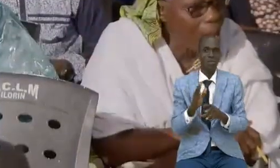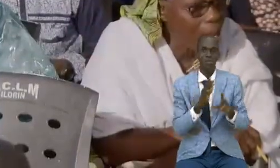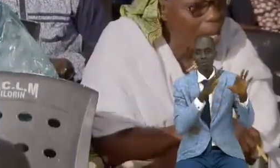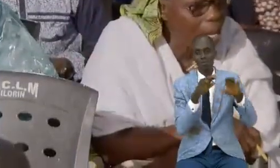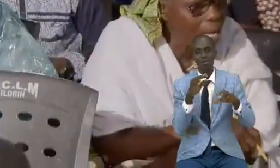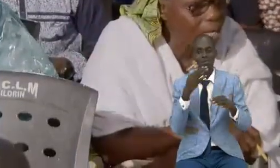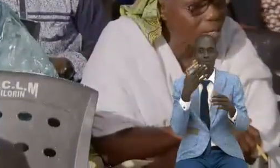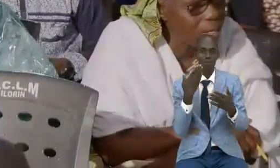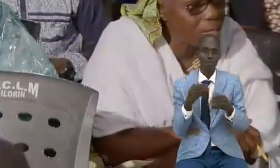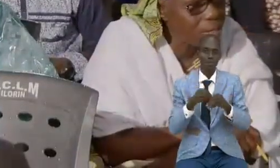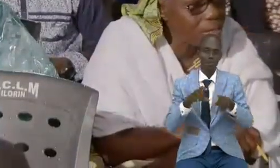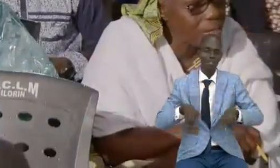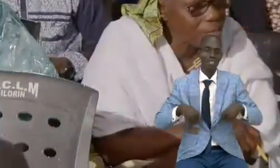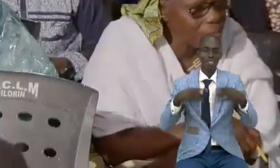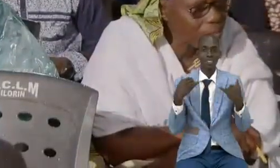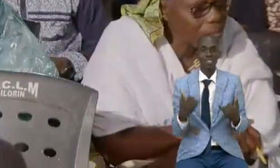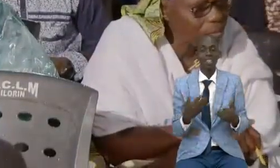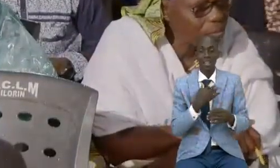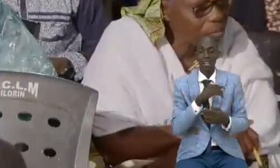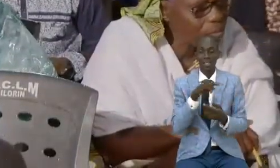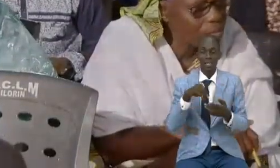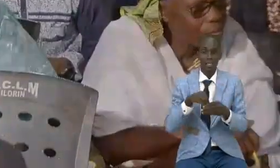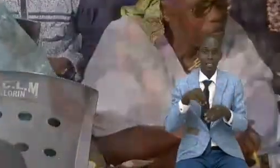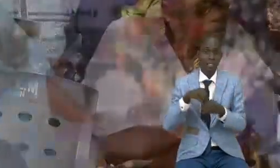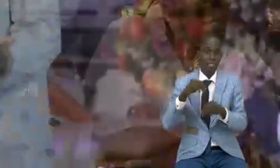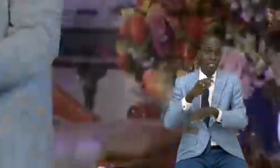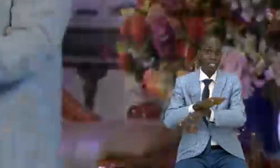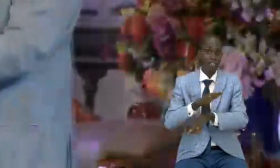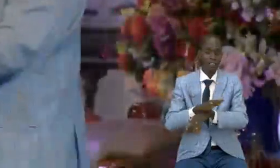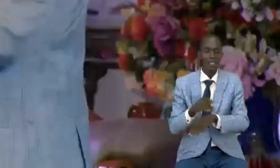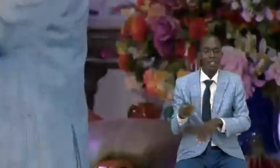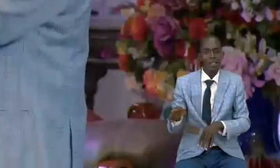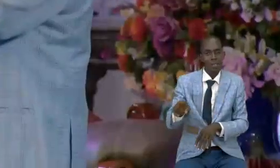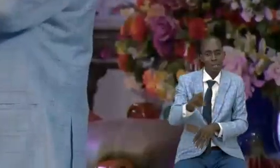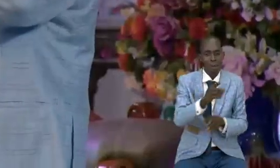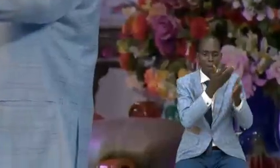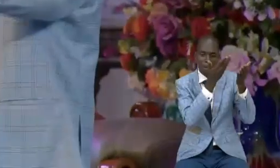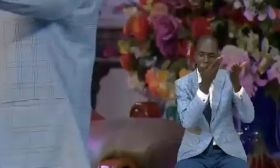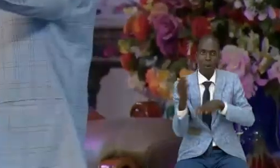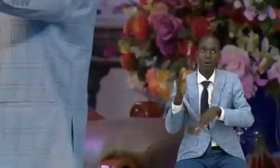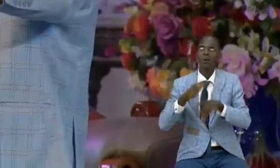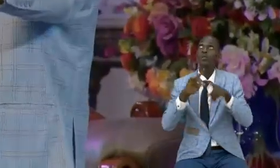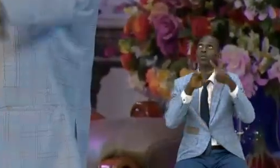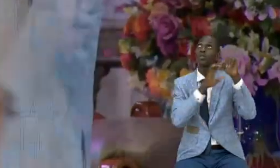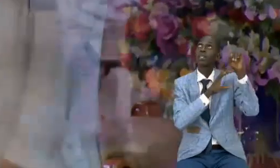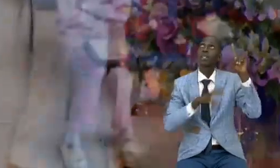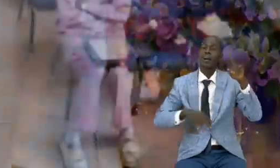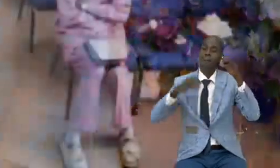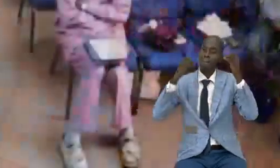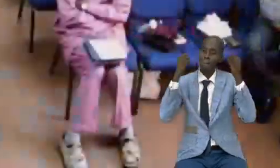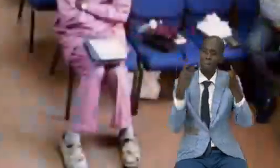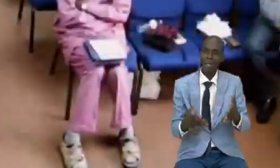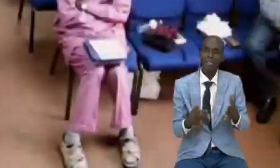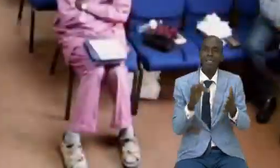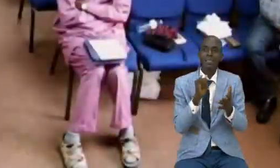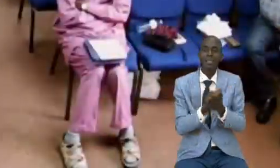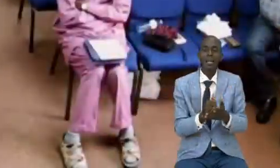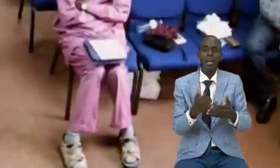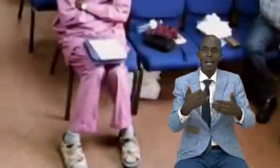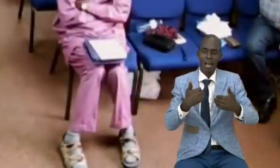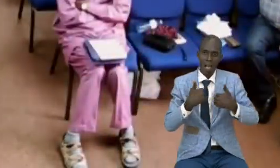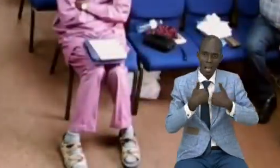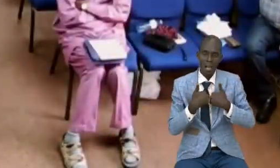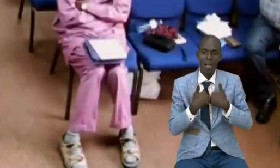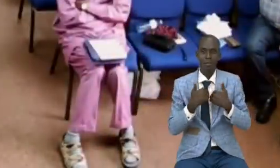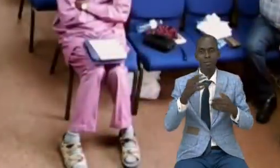the evening was come, they brought unto him many that were possessed